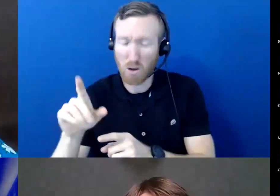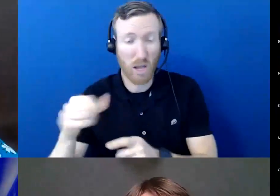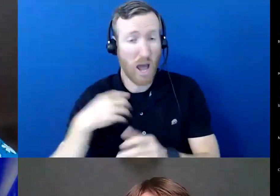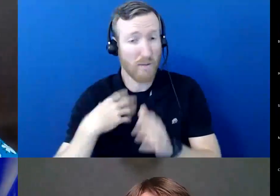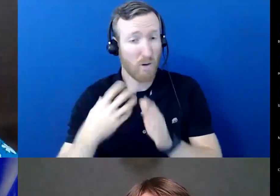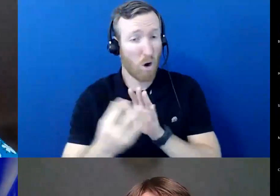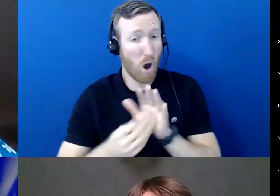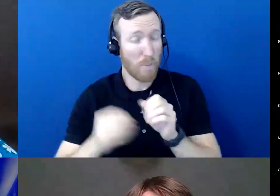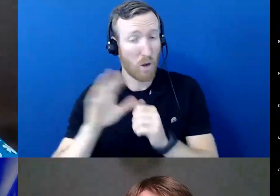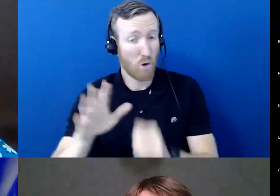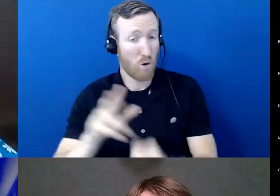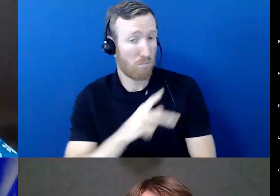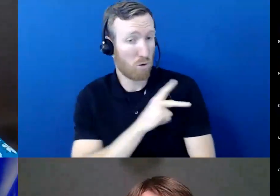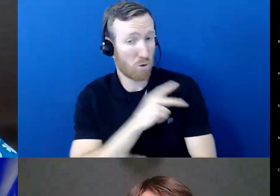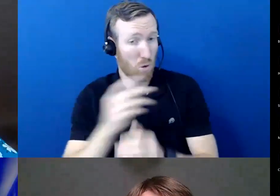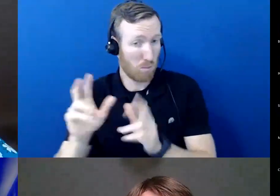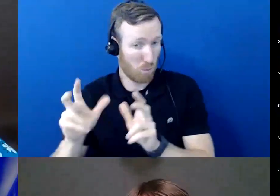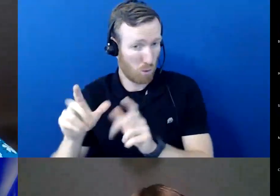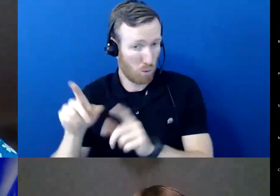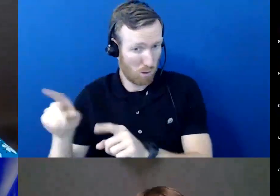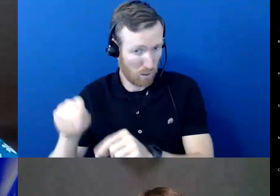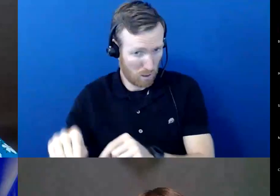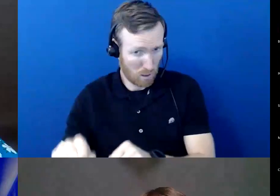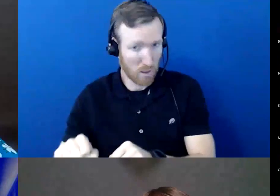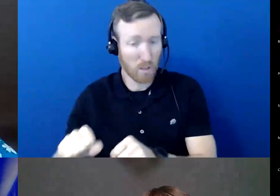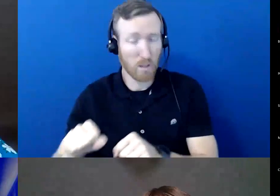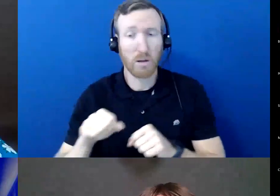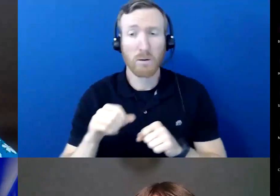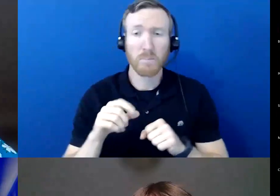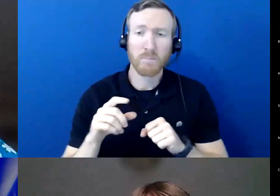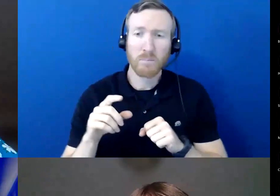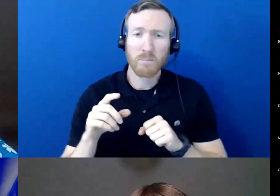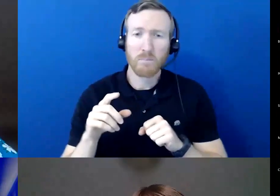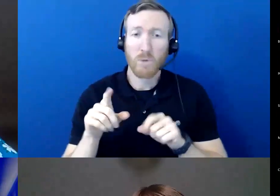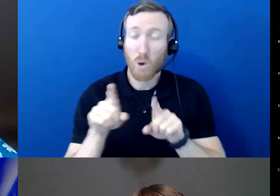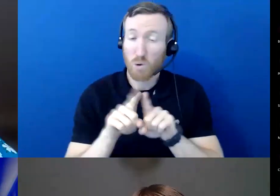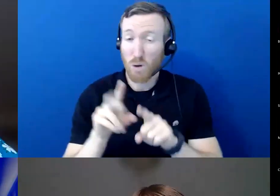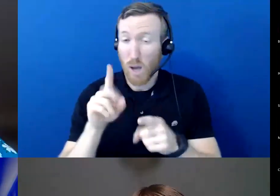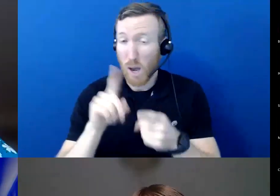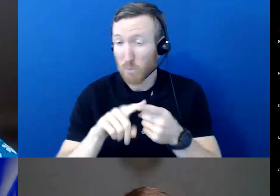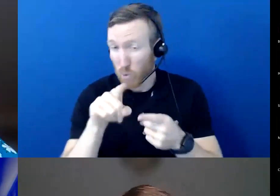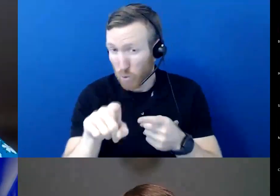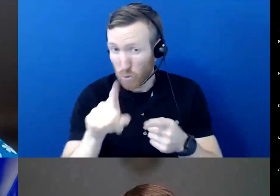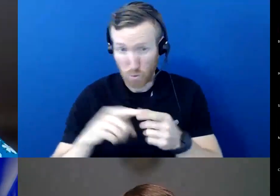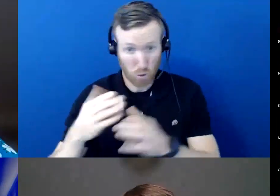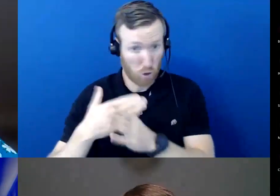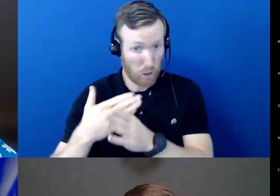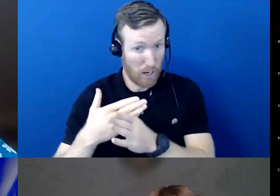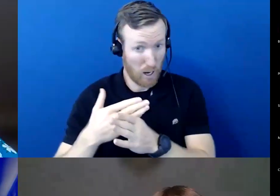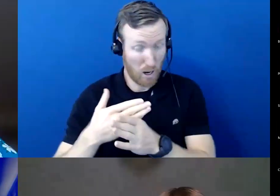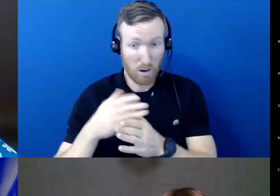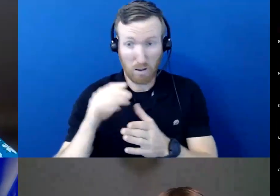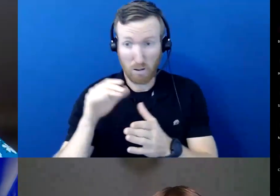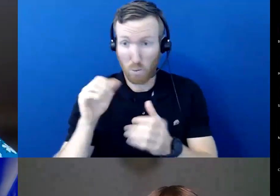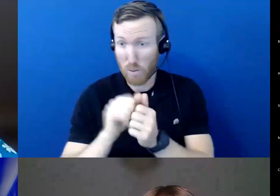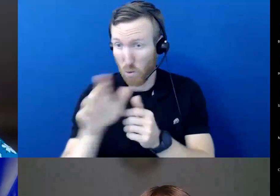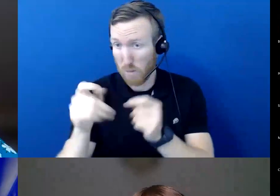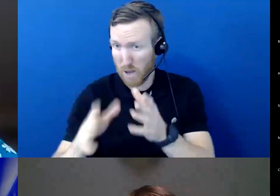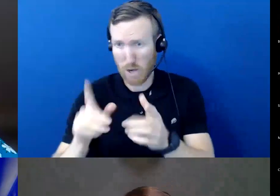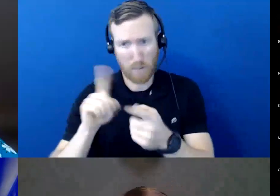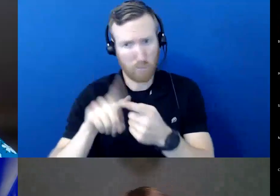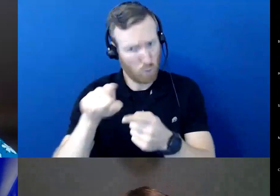on your personal computer. And as others have already mentioned, it's up to you to be able to share that passport, this Word document, with your